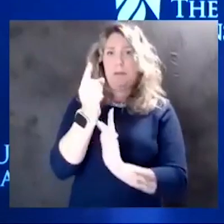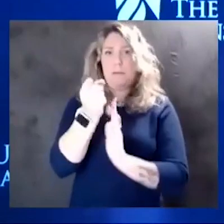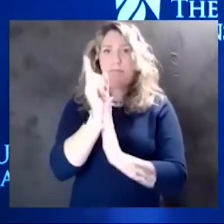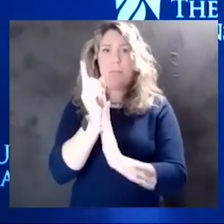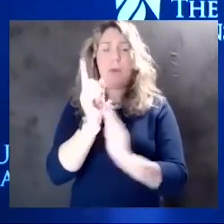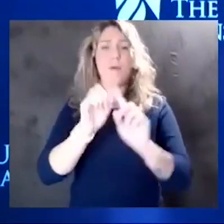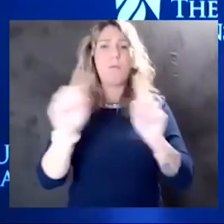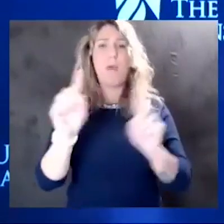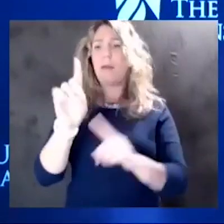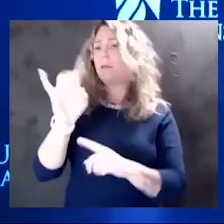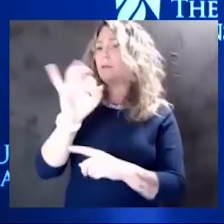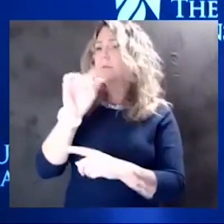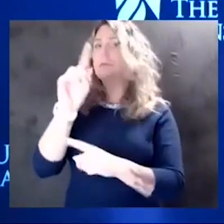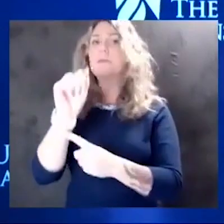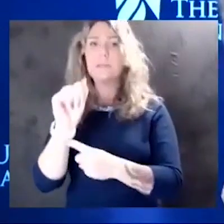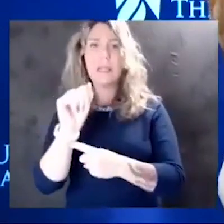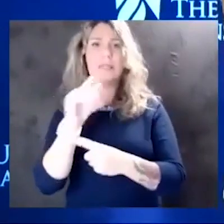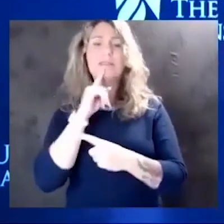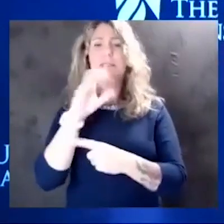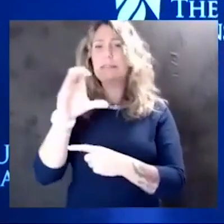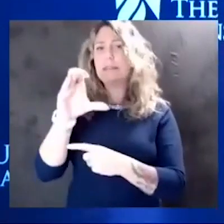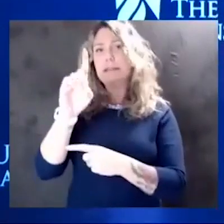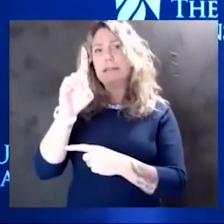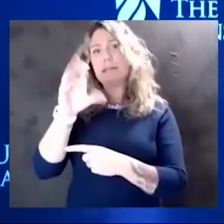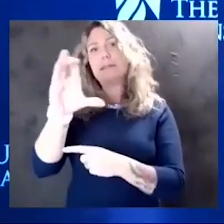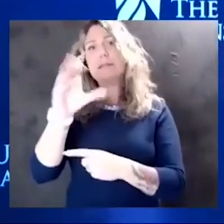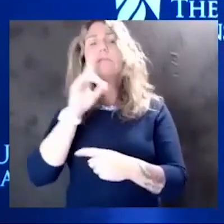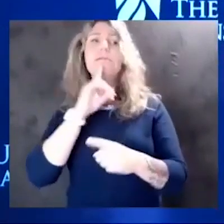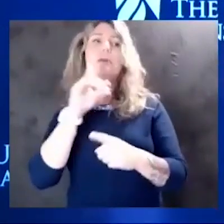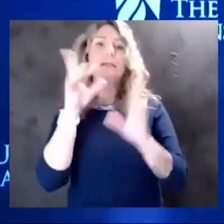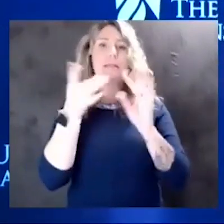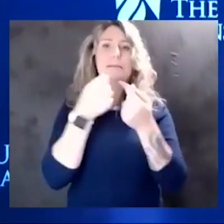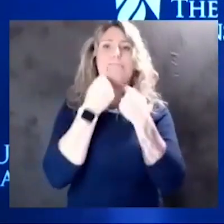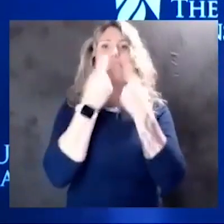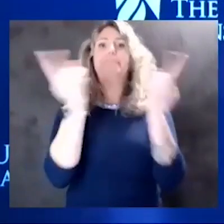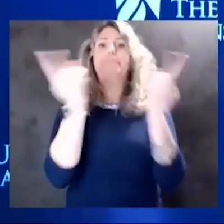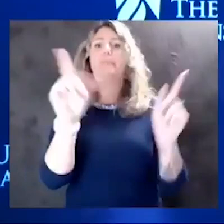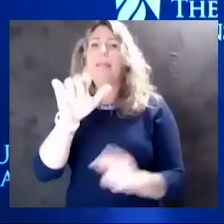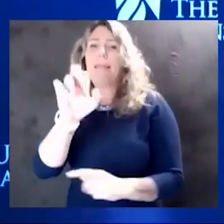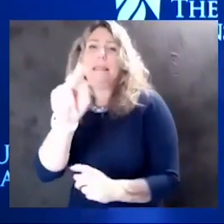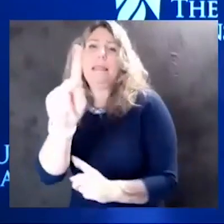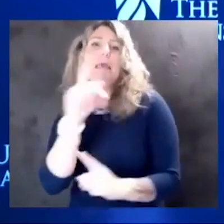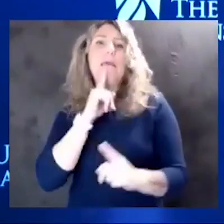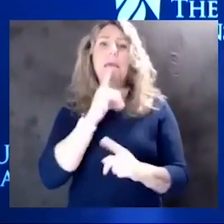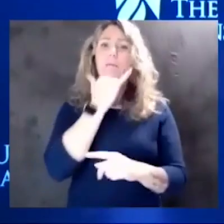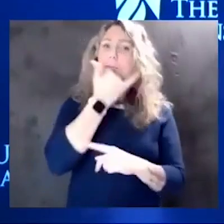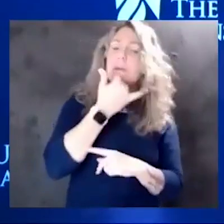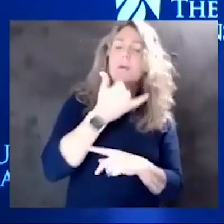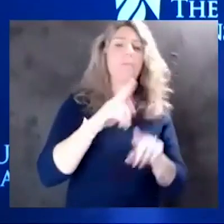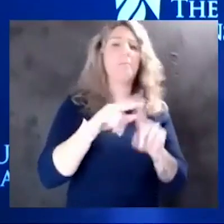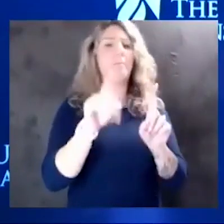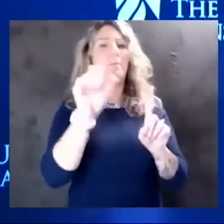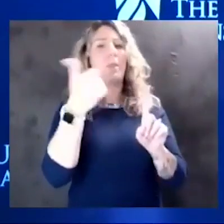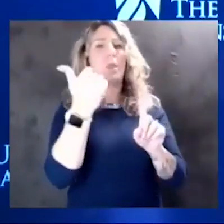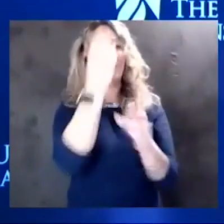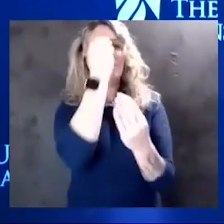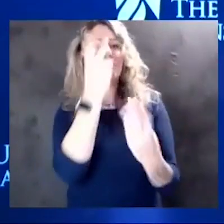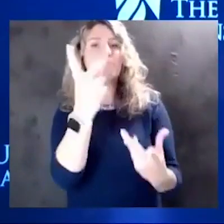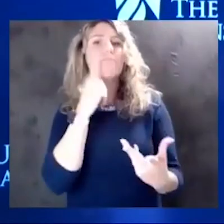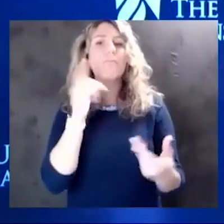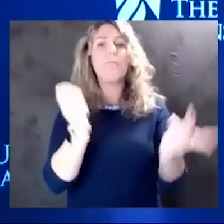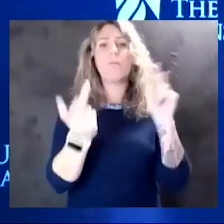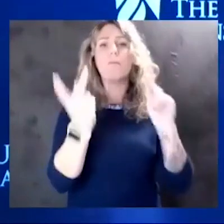leaked last week. Now, it's leaked. I'm not a big leaky reporter here, but it is also information that other folks in other aspects of